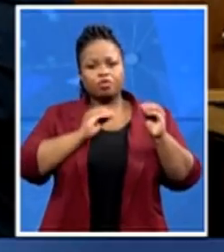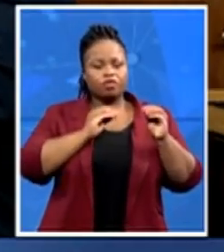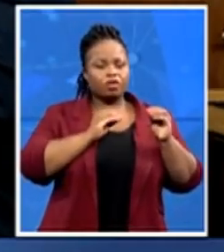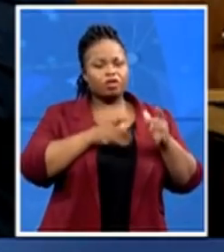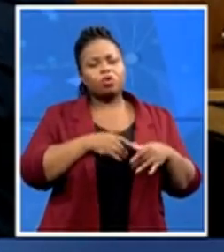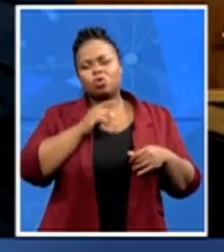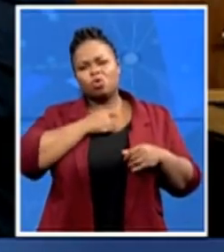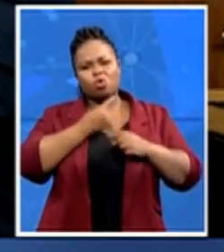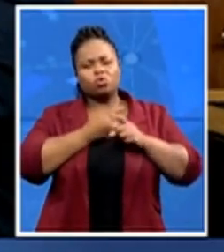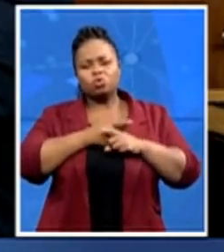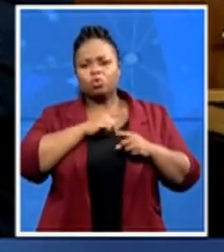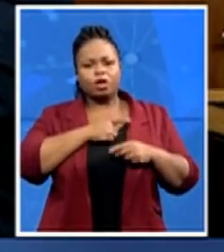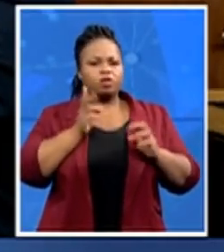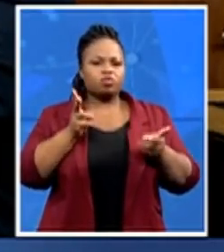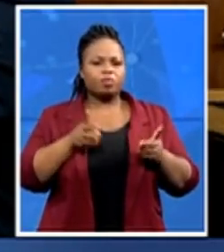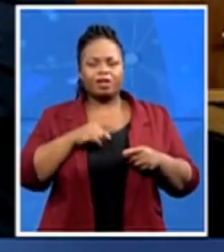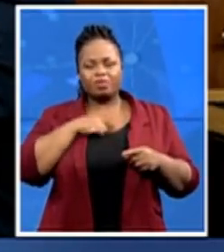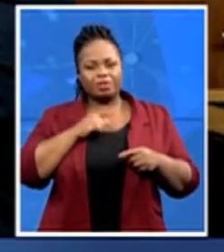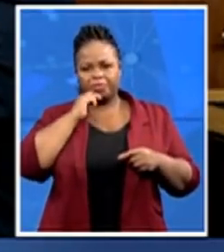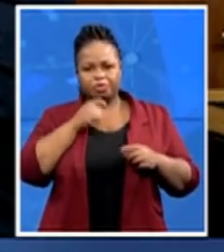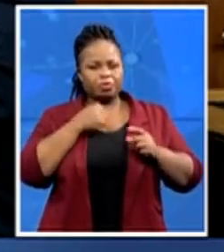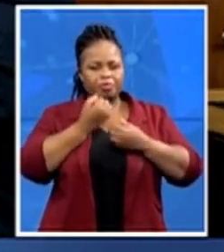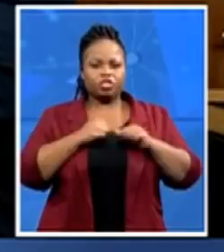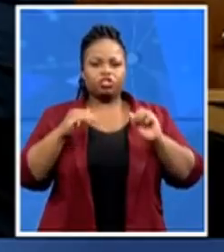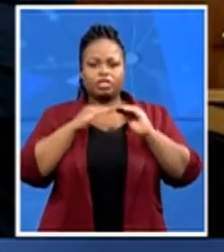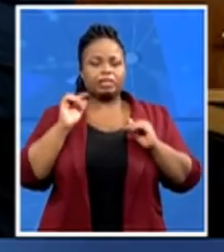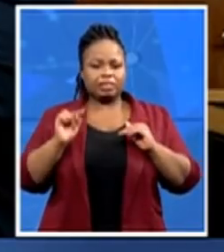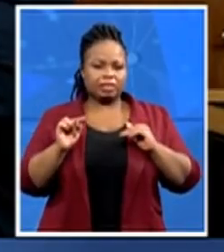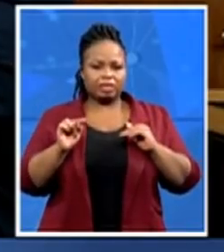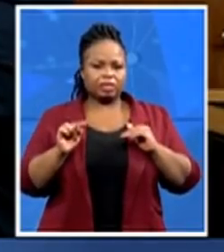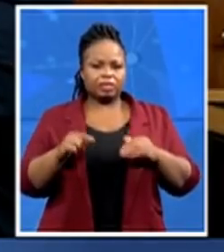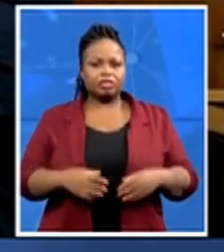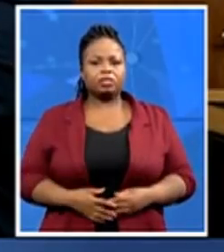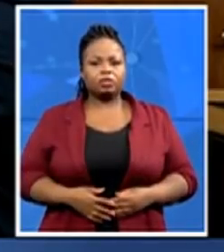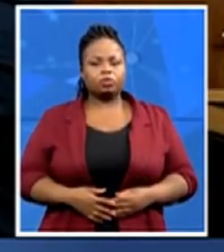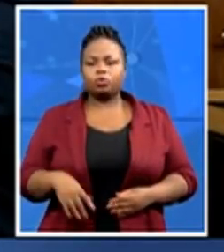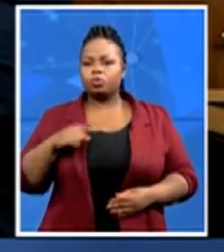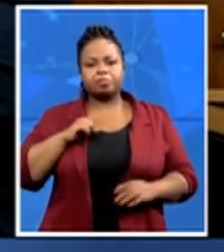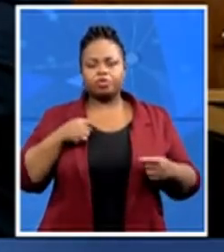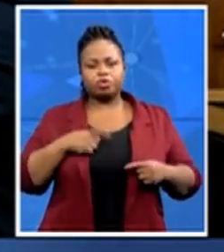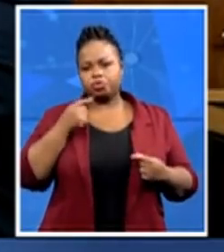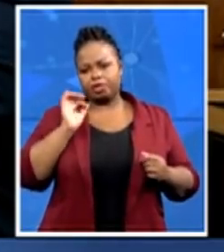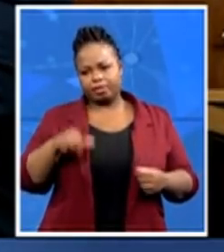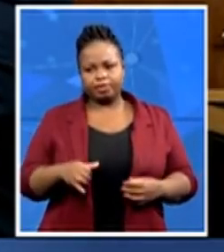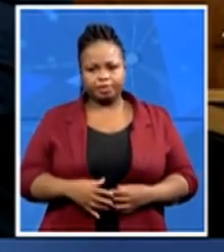grant bail. Interests of justice do not prevail to do that. So, Your Worship,